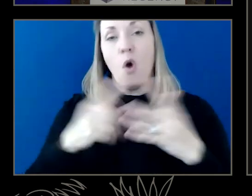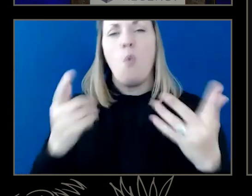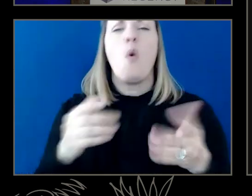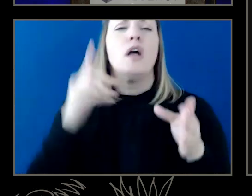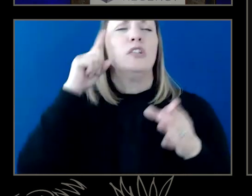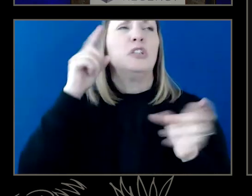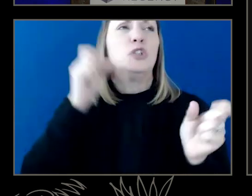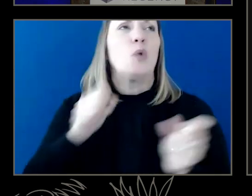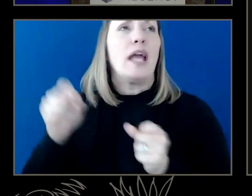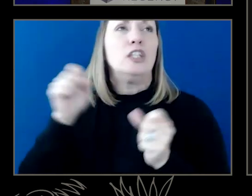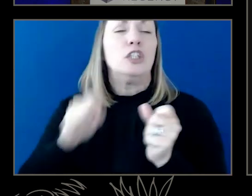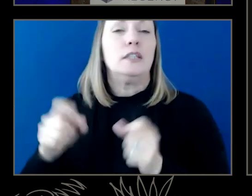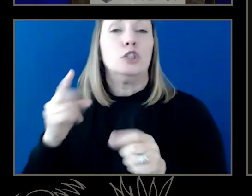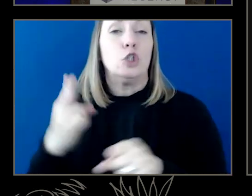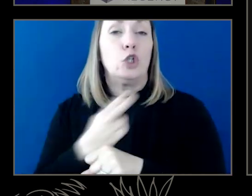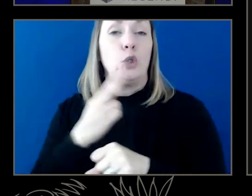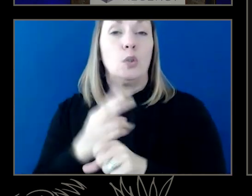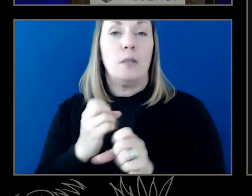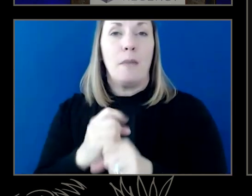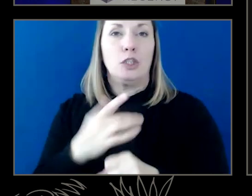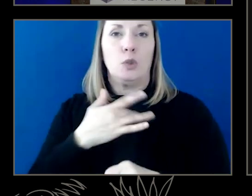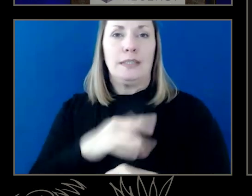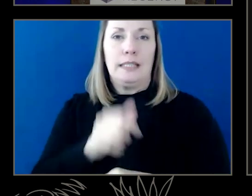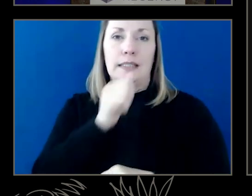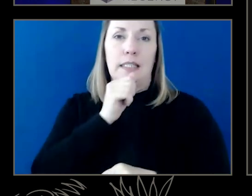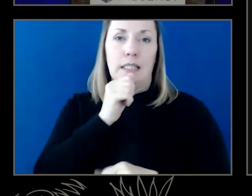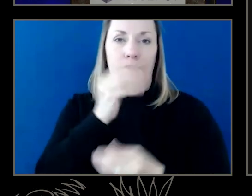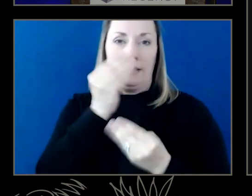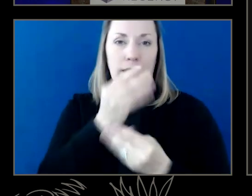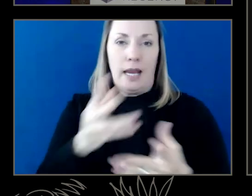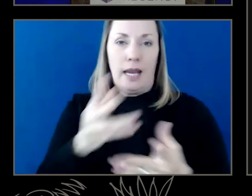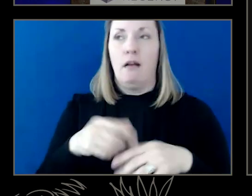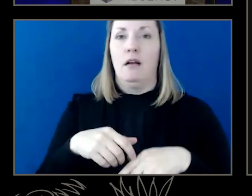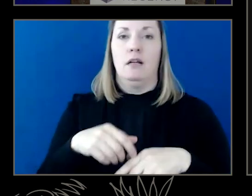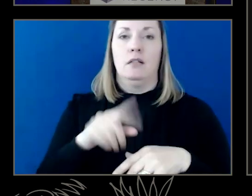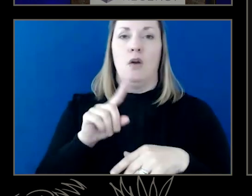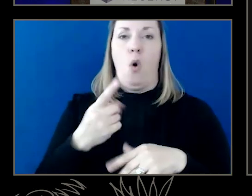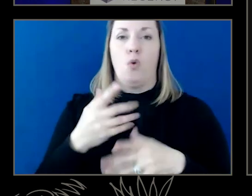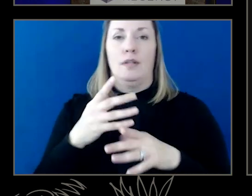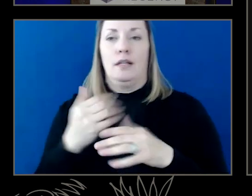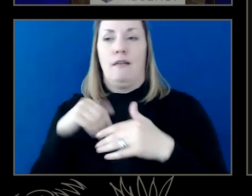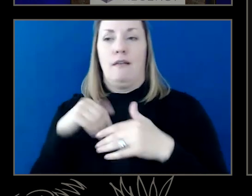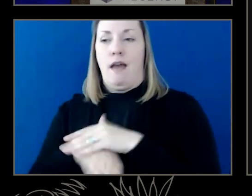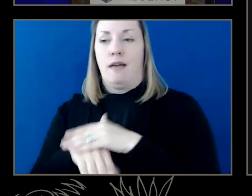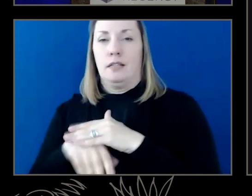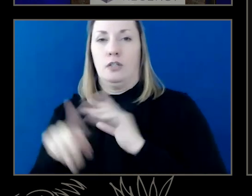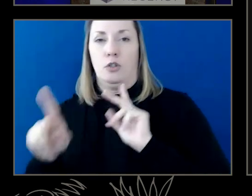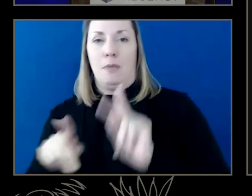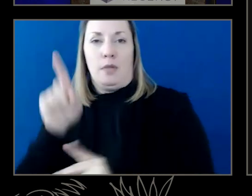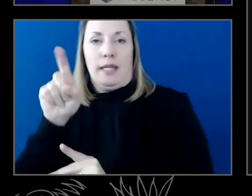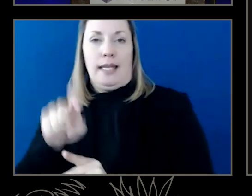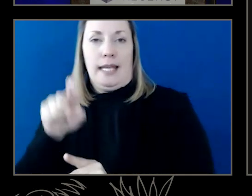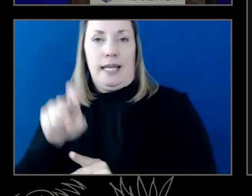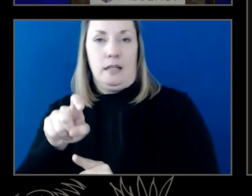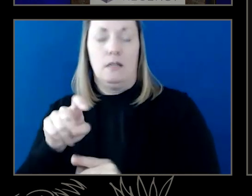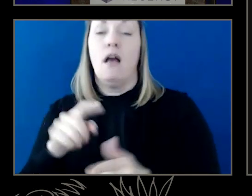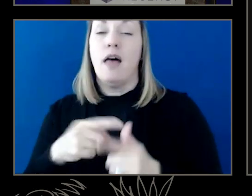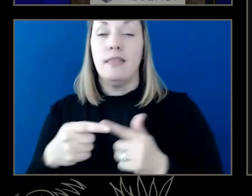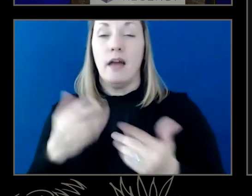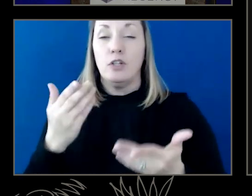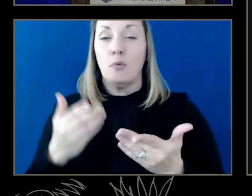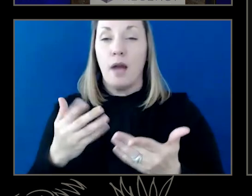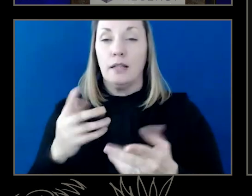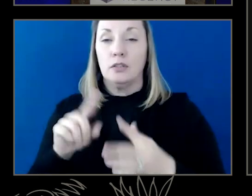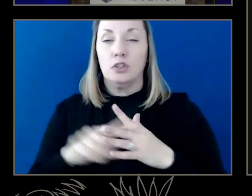strategies should I use to make sure that sensitive data is accessed by only those who truly need it? Then you might